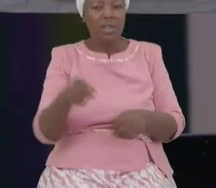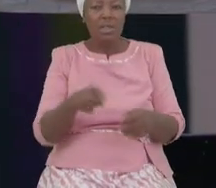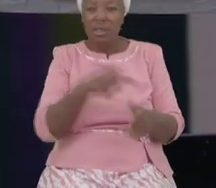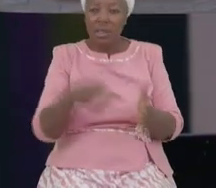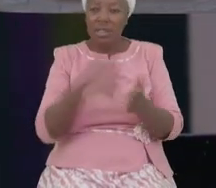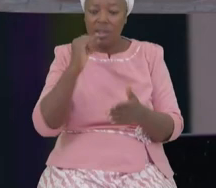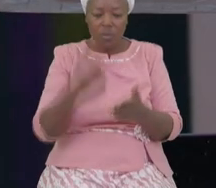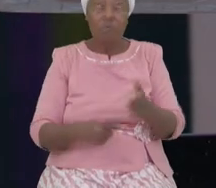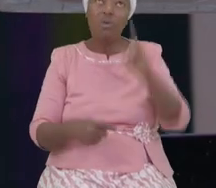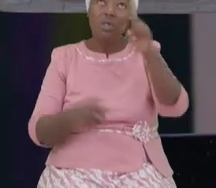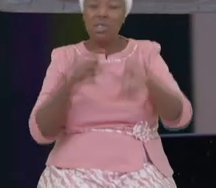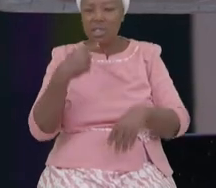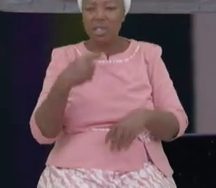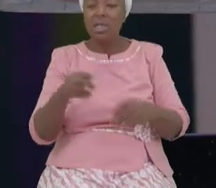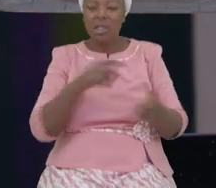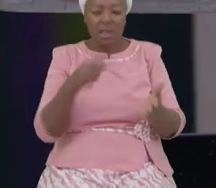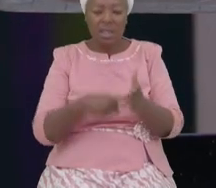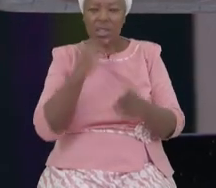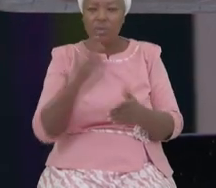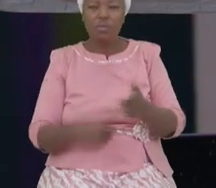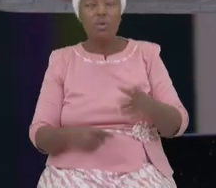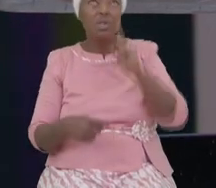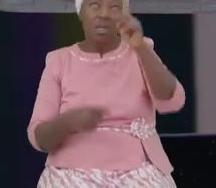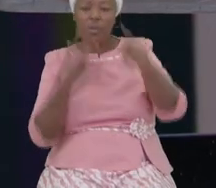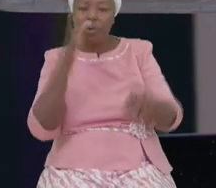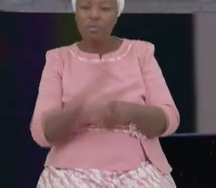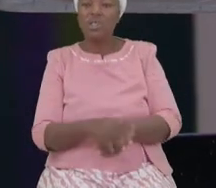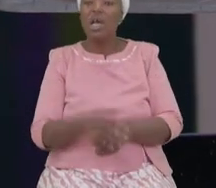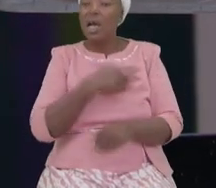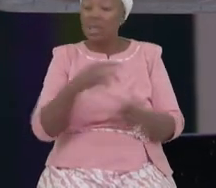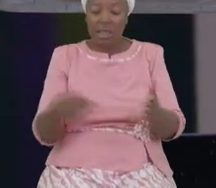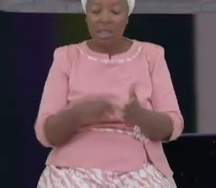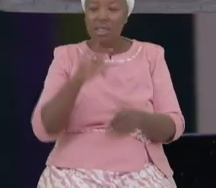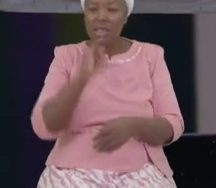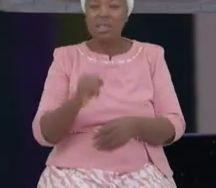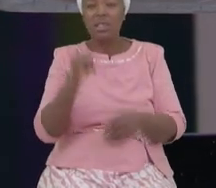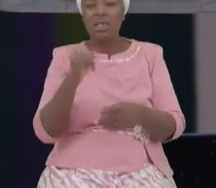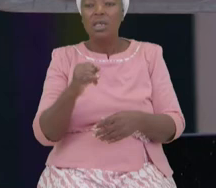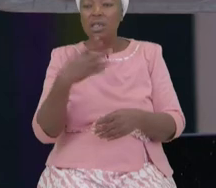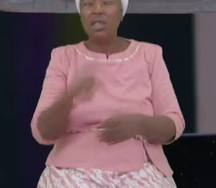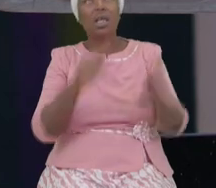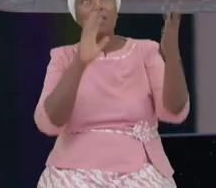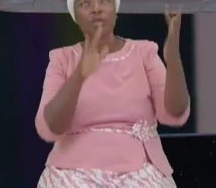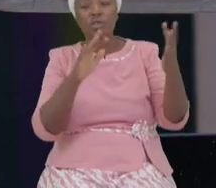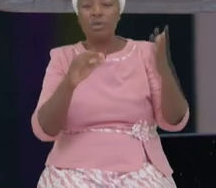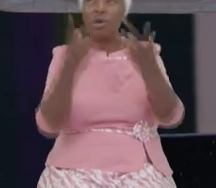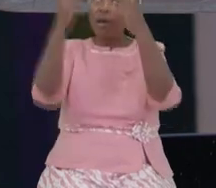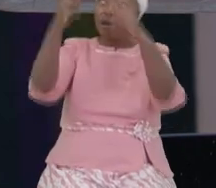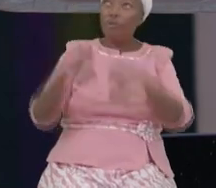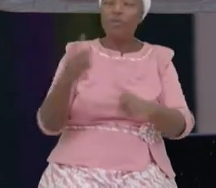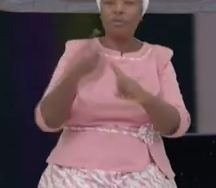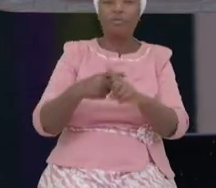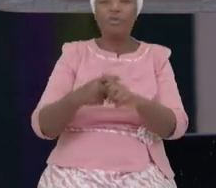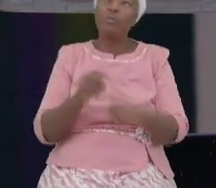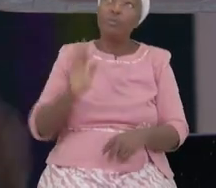what he said, this is what he promised, and this is the expectation coming from